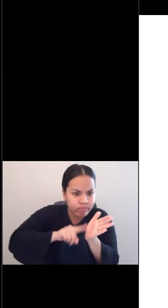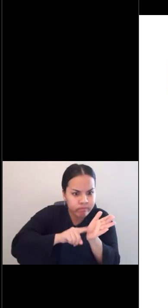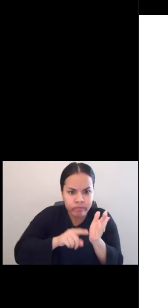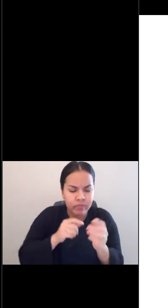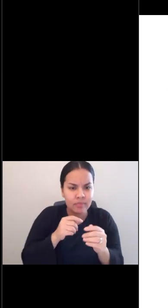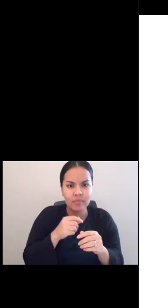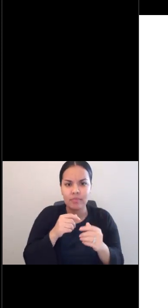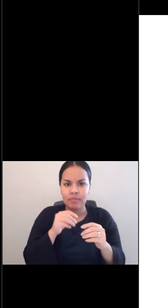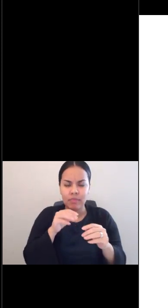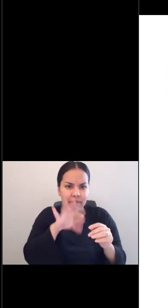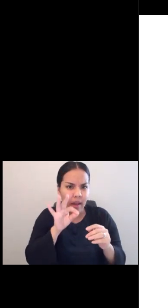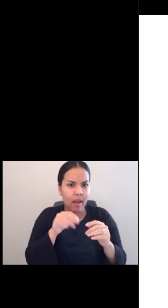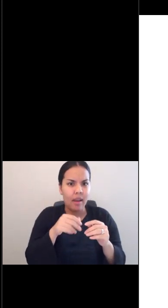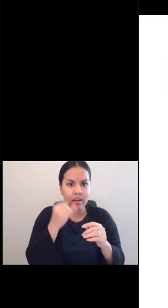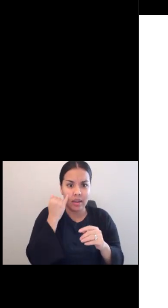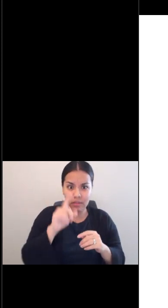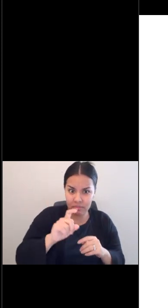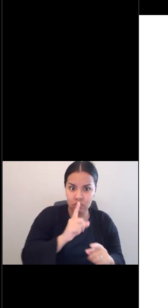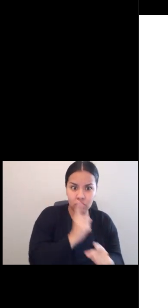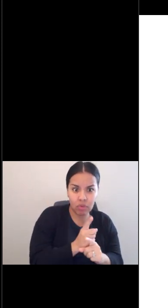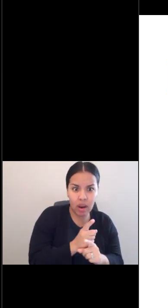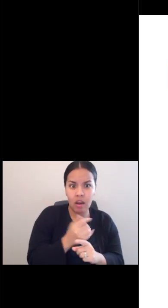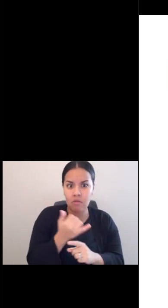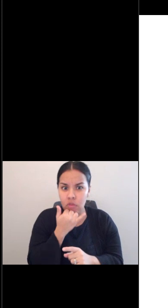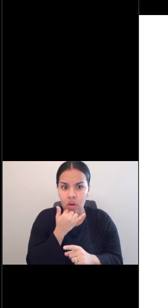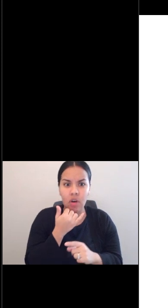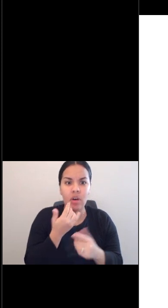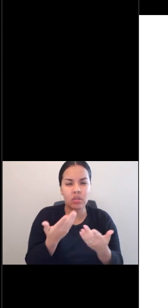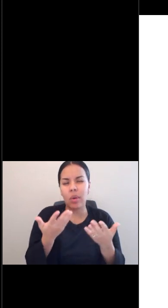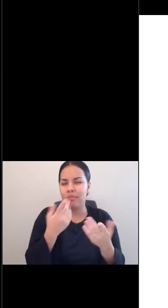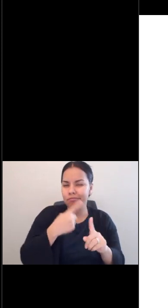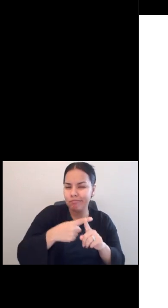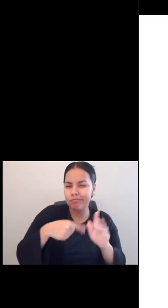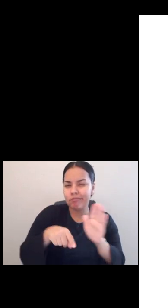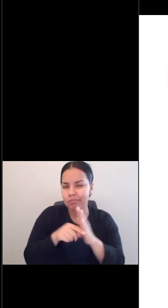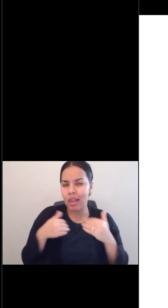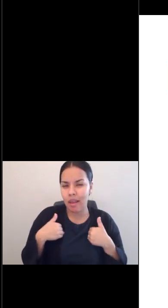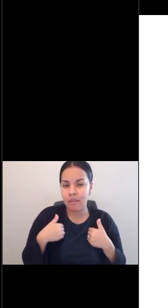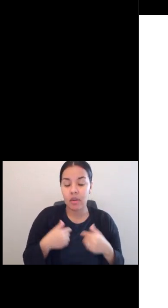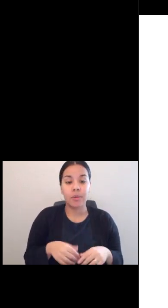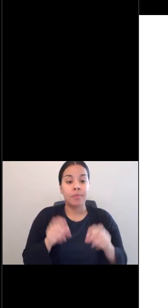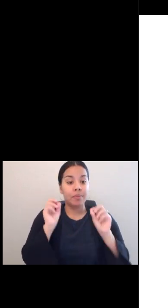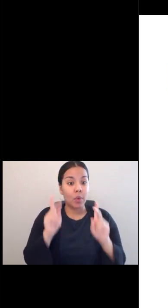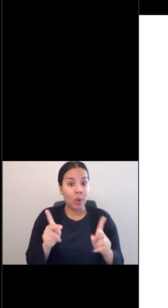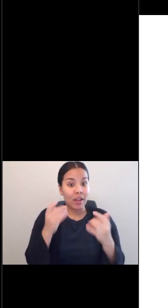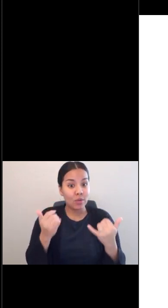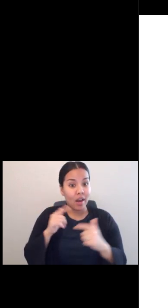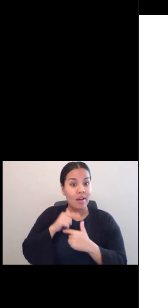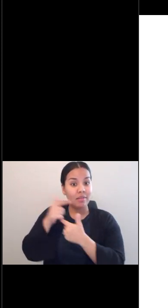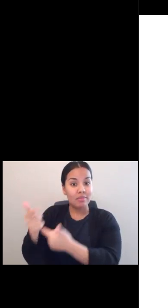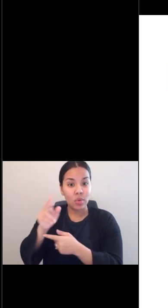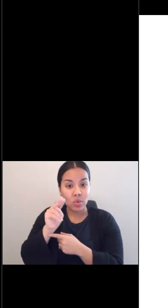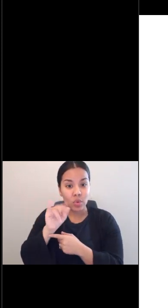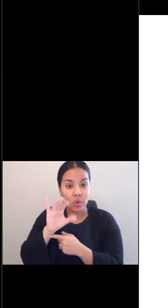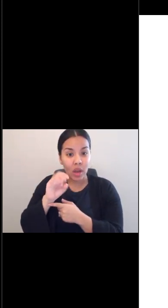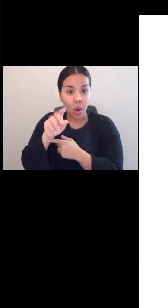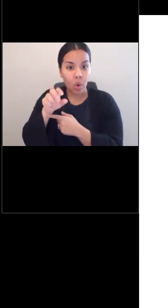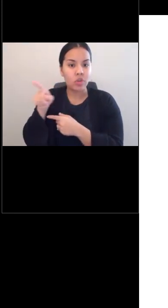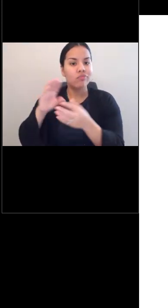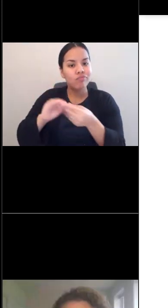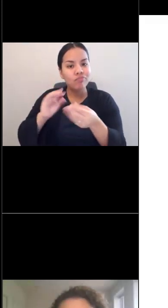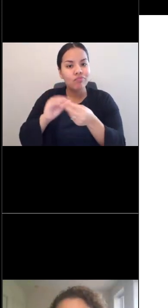then some bad. So I'm going to now turn it over to Nicole, who's going to be talking about the next section of